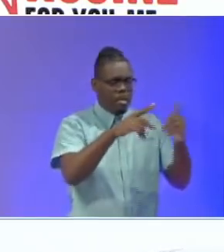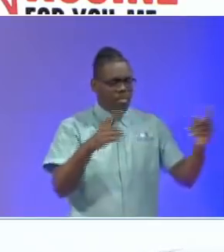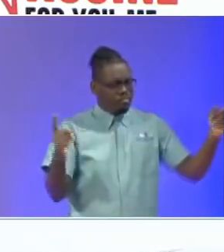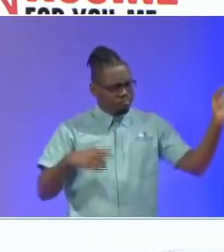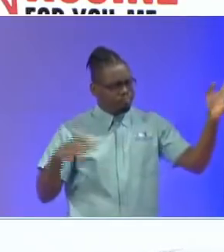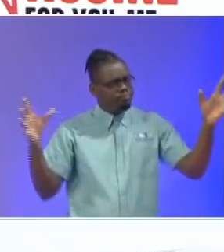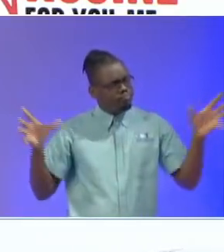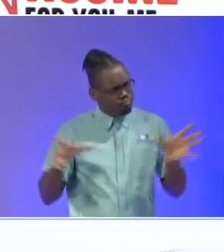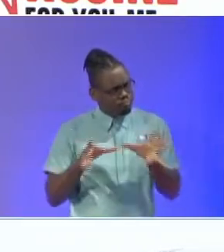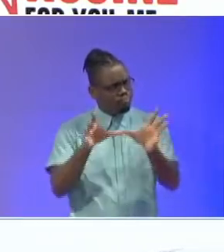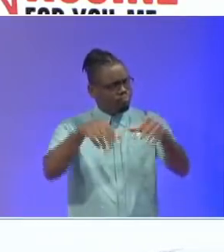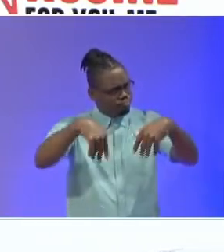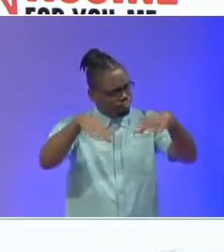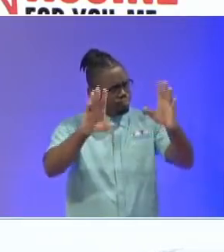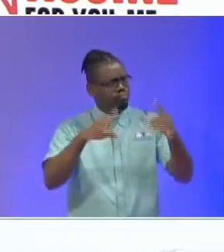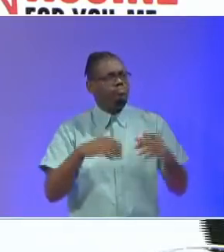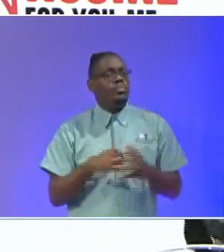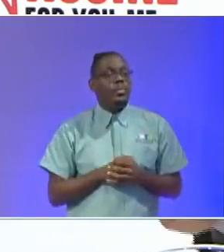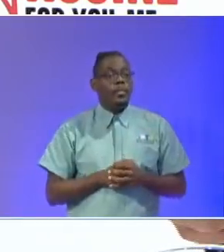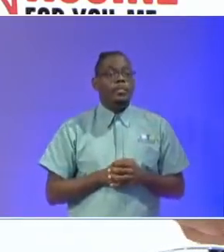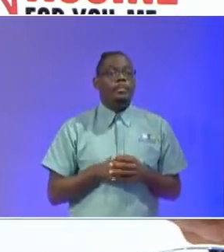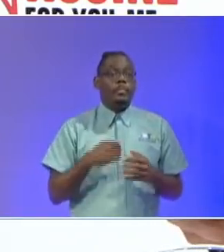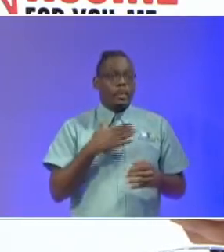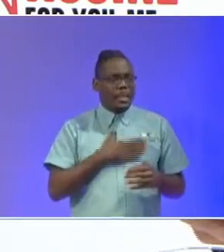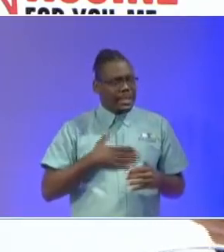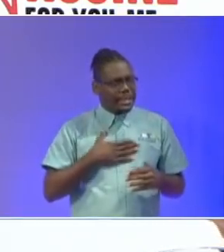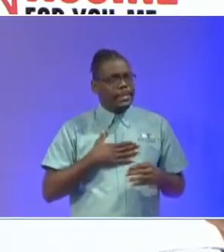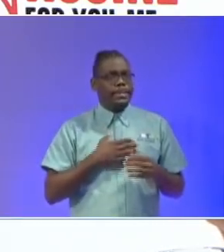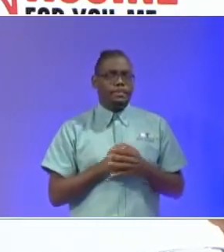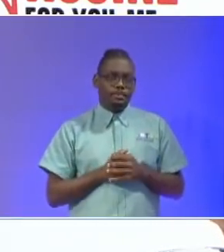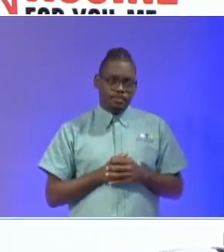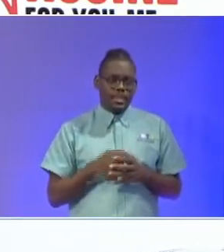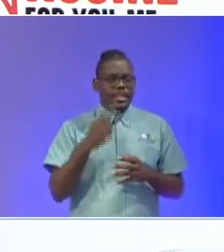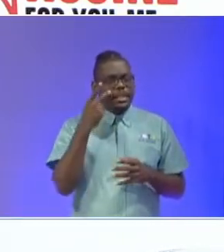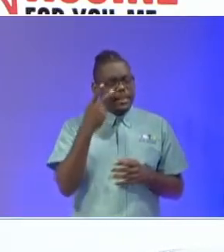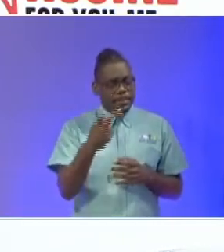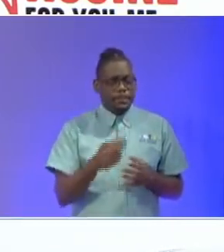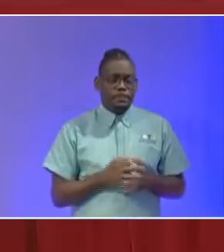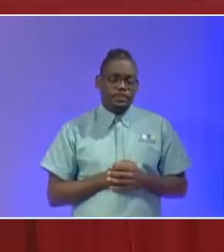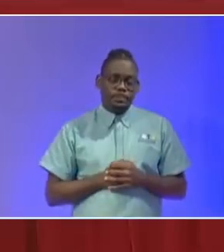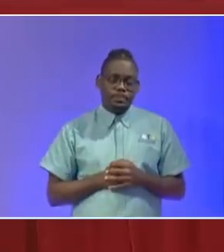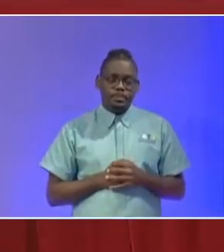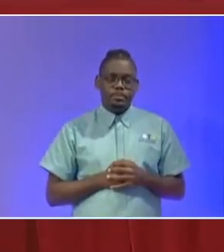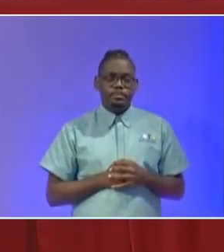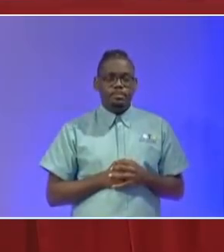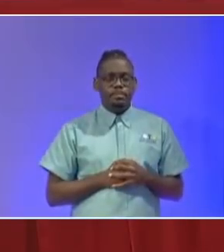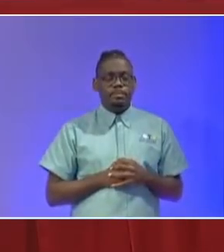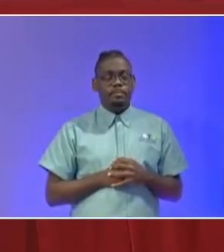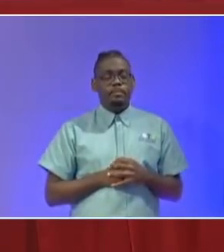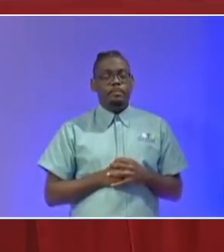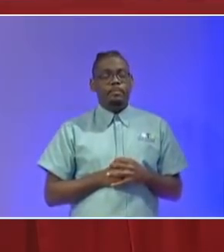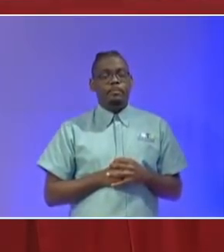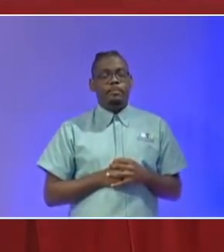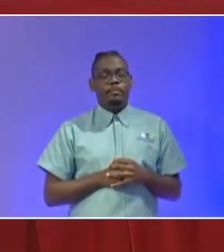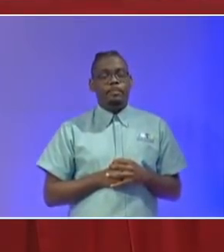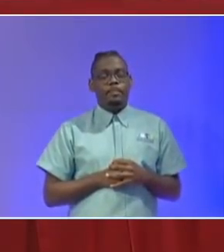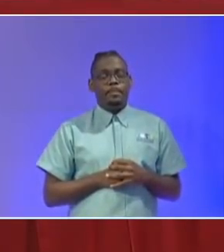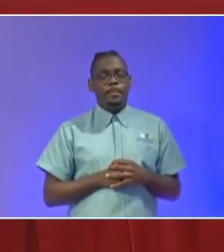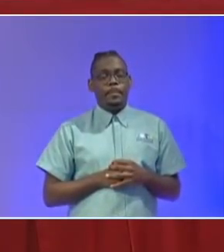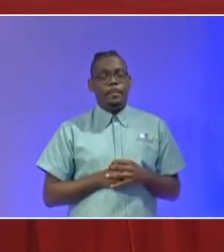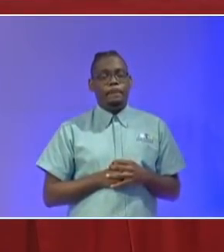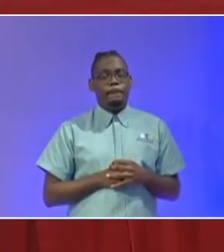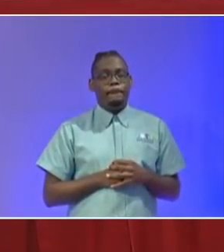advantage of it. Thank you, Joel, for raising the issue. Thank you, Minister. And may I also add that Find Care TT link is also on the Ministry of